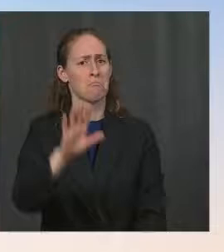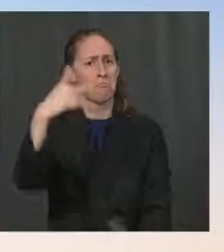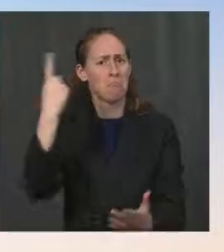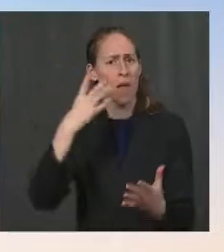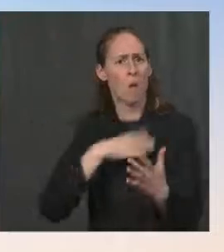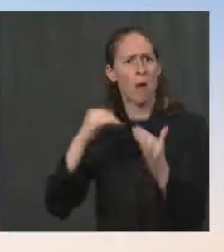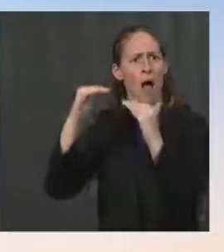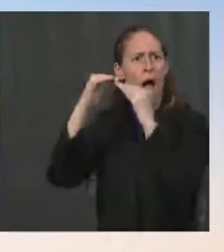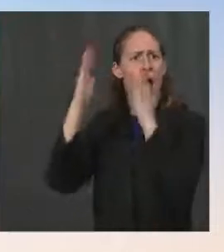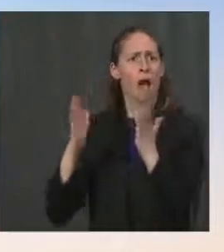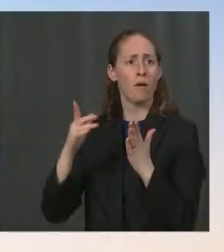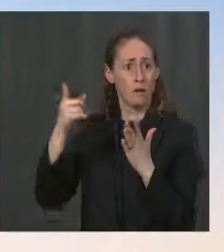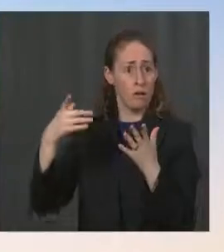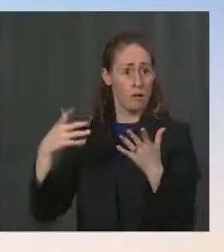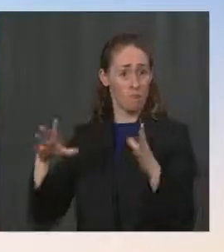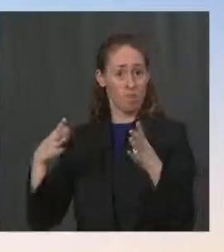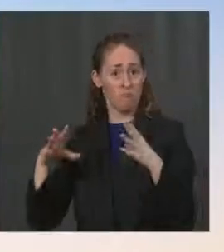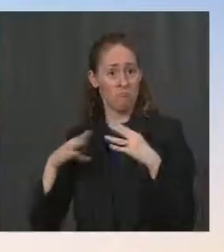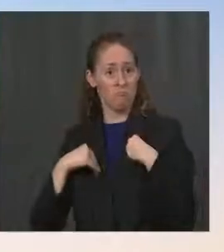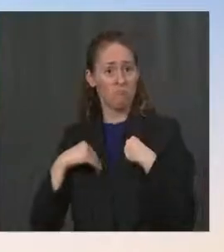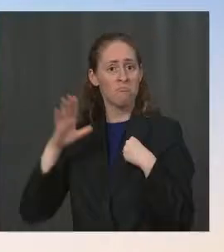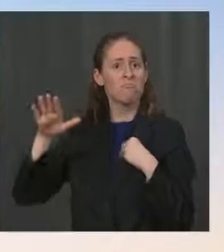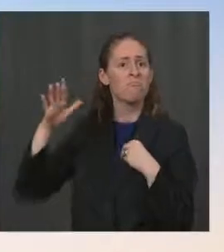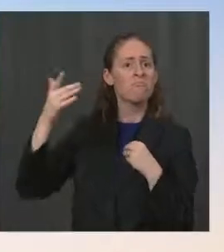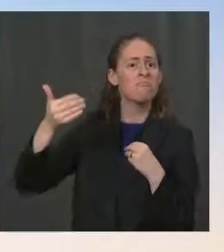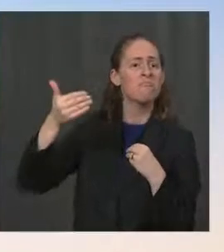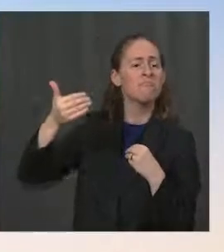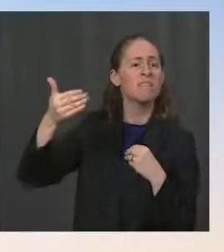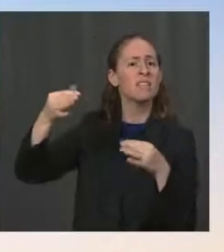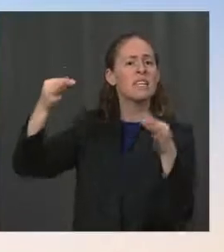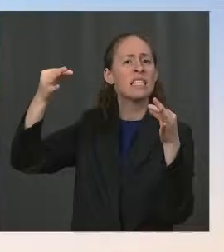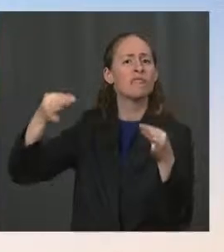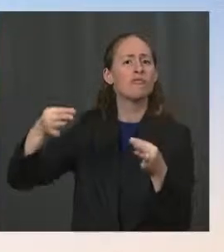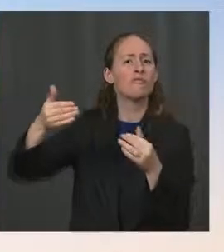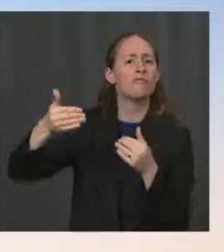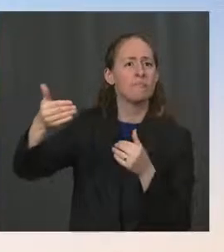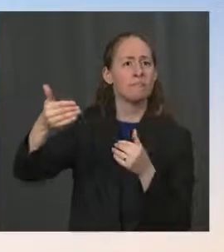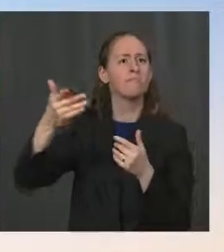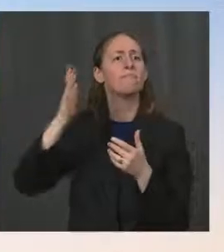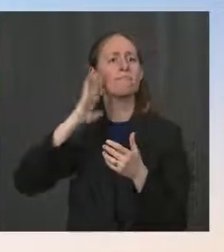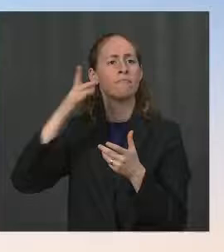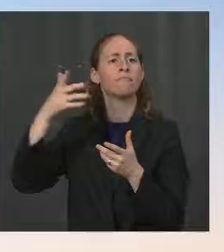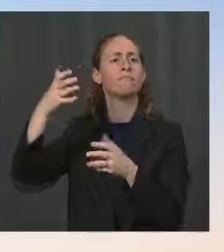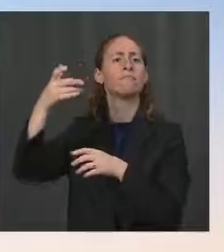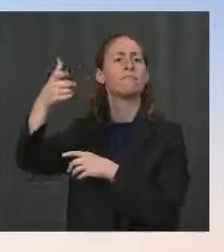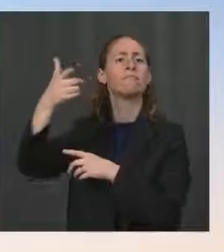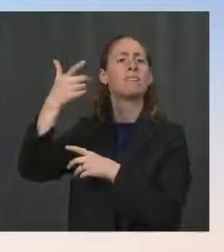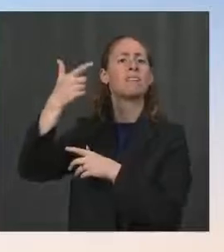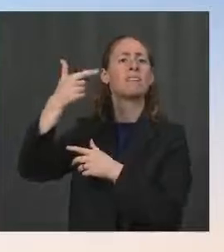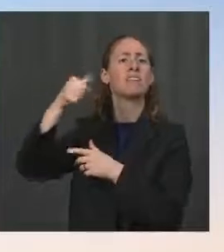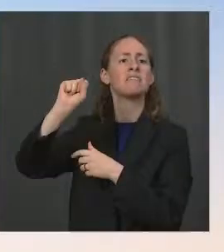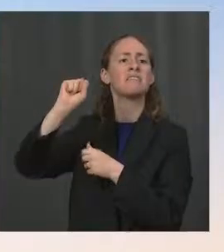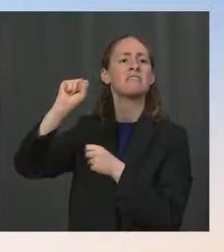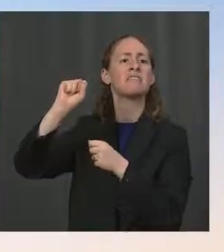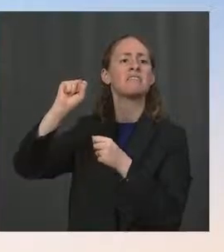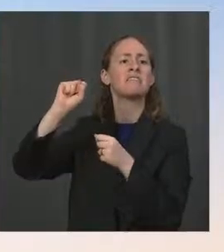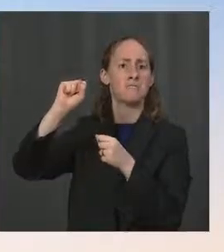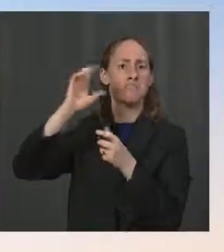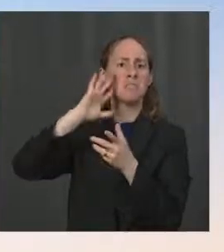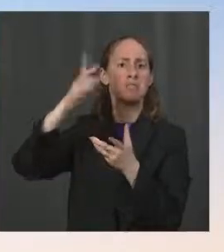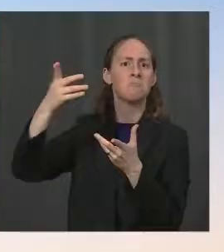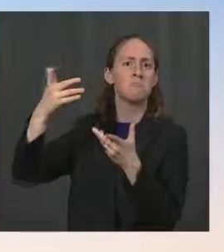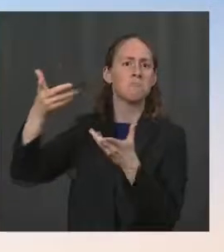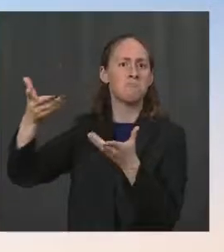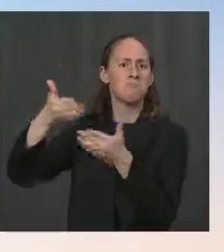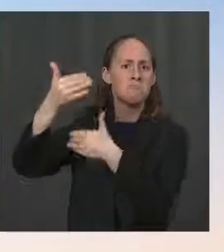to continue gradual increases in output? And can you give us a sense of what communication or contact the